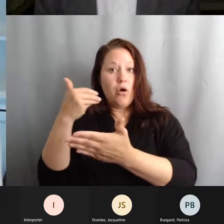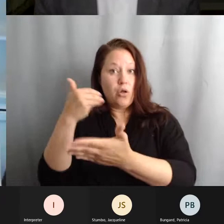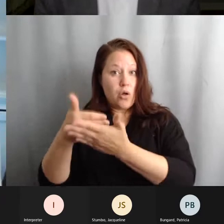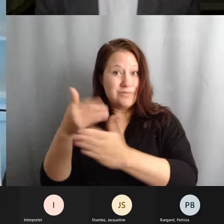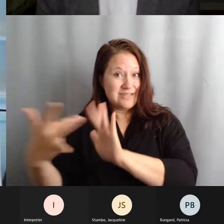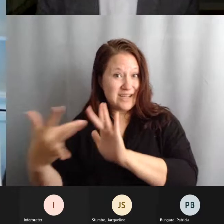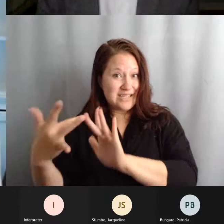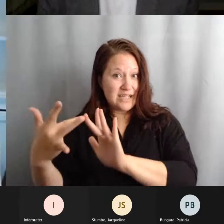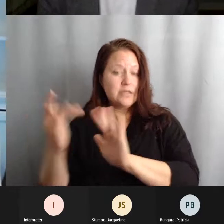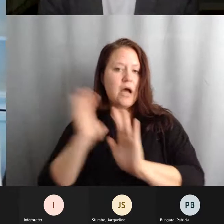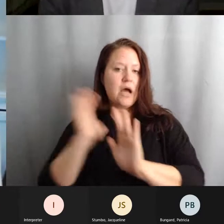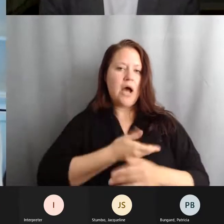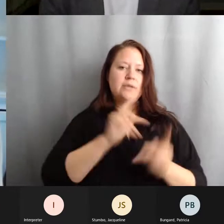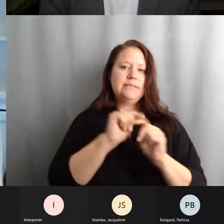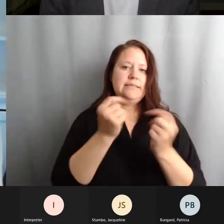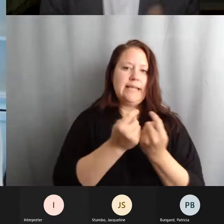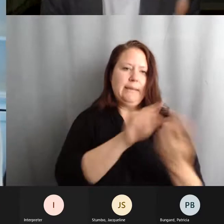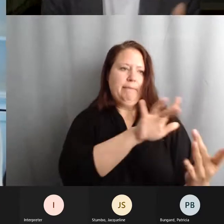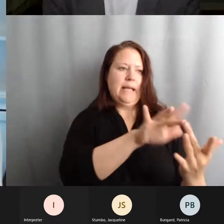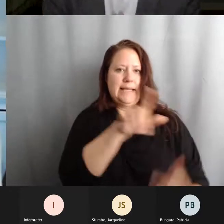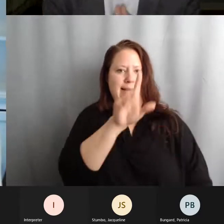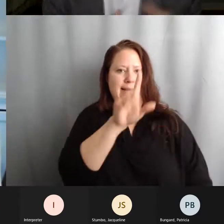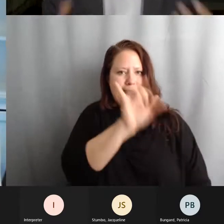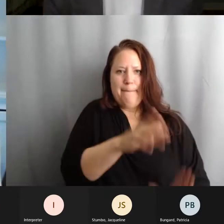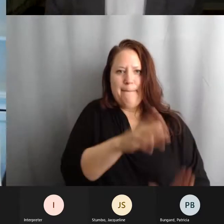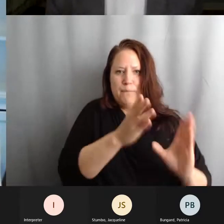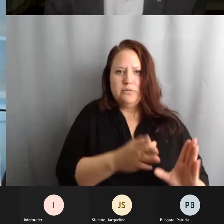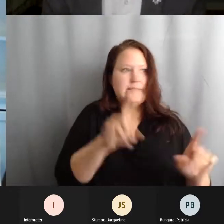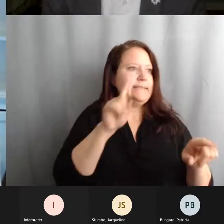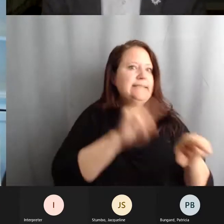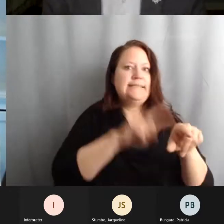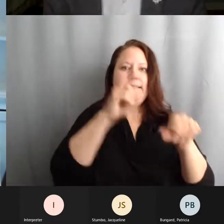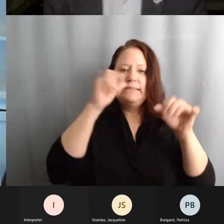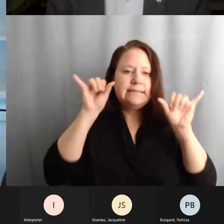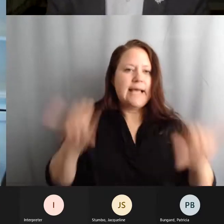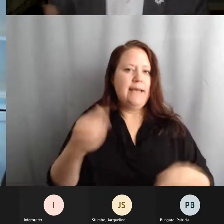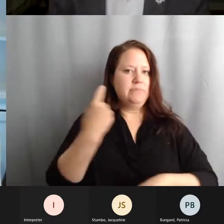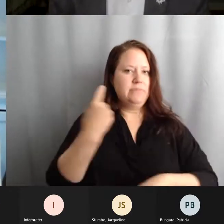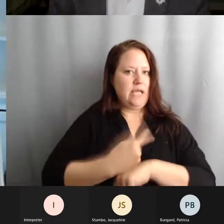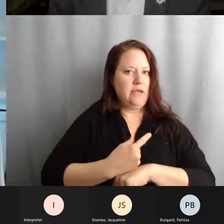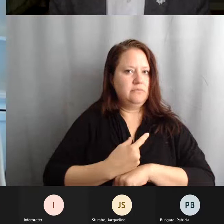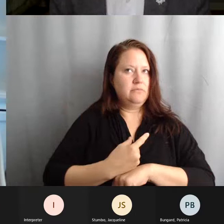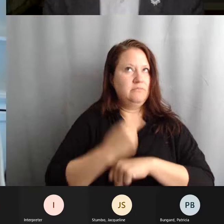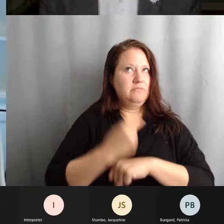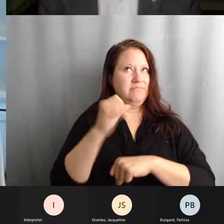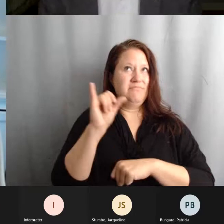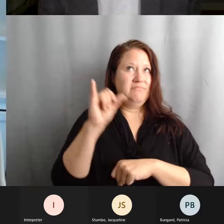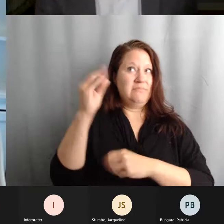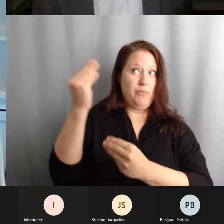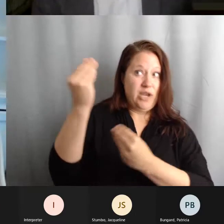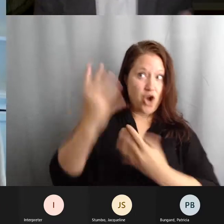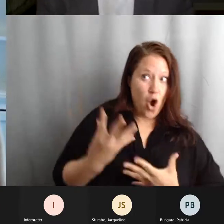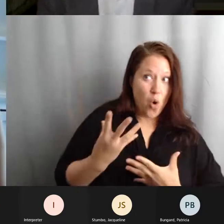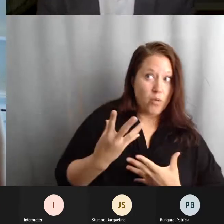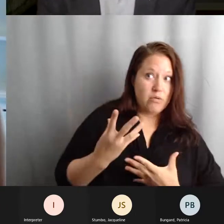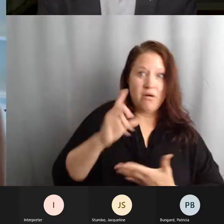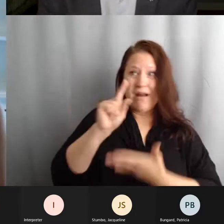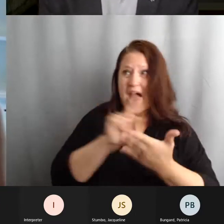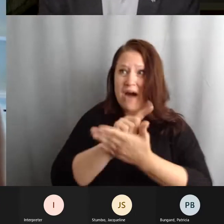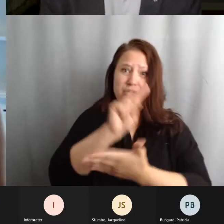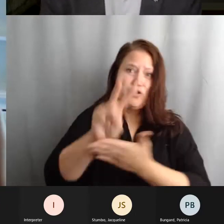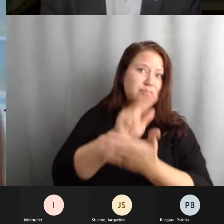team's going to reach out to them. So that same day, right? Typically within hours of us being aware of that. The